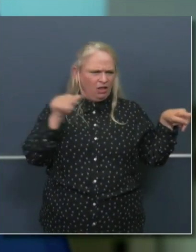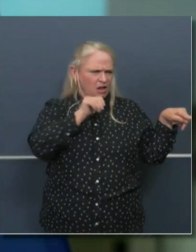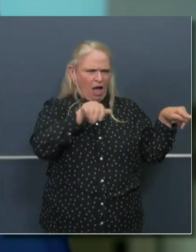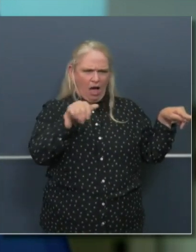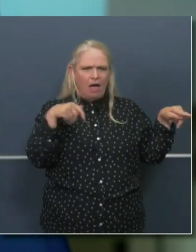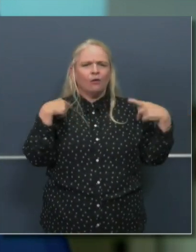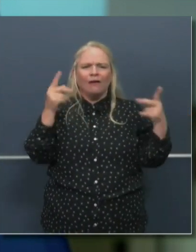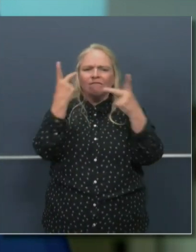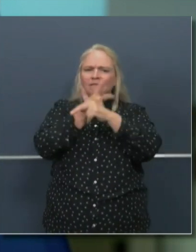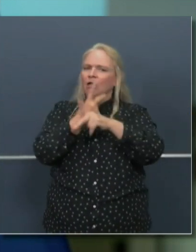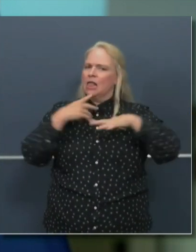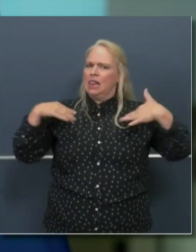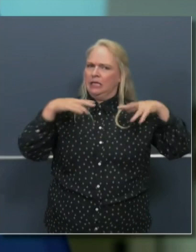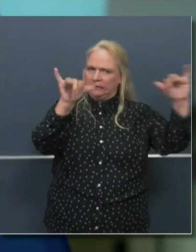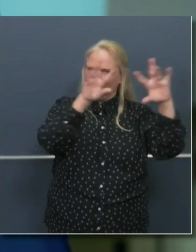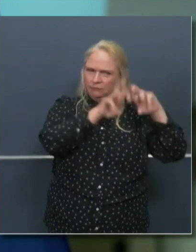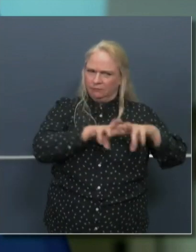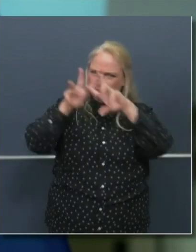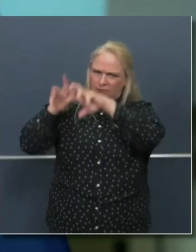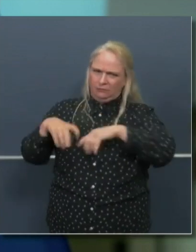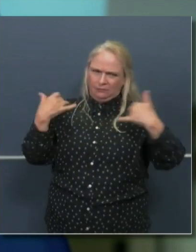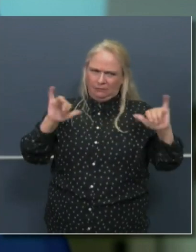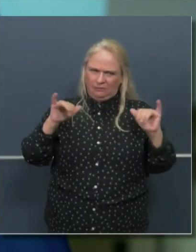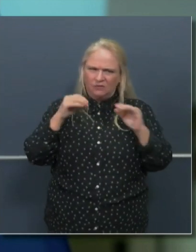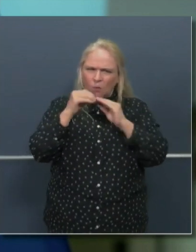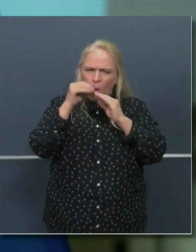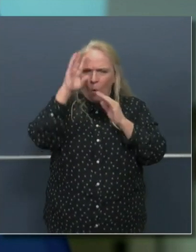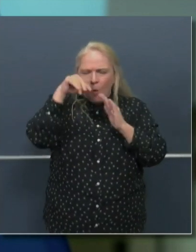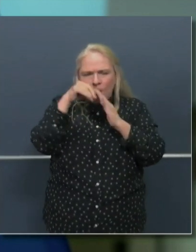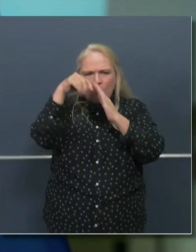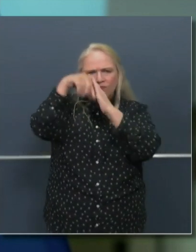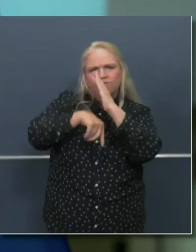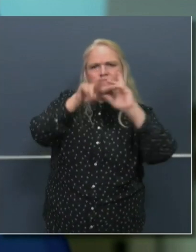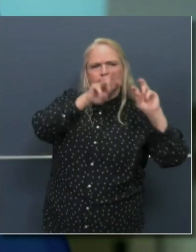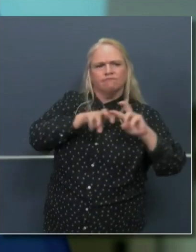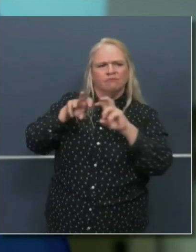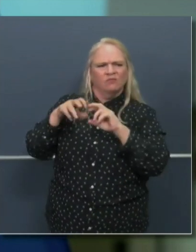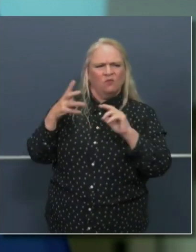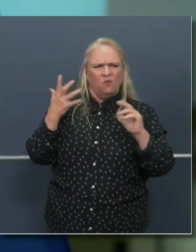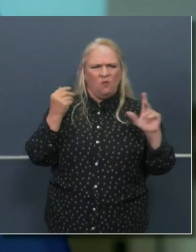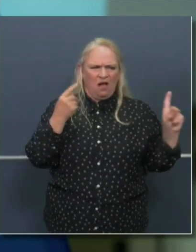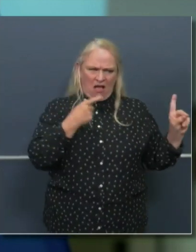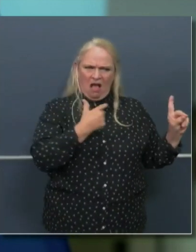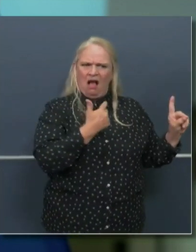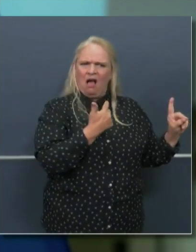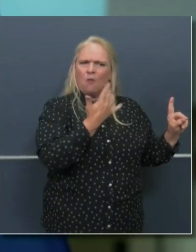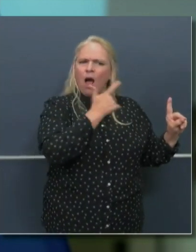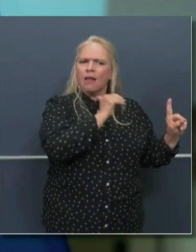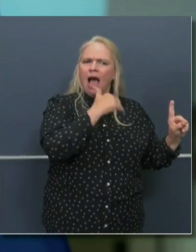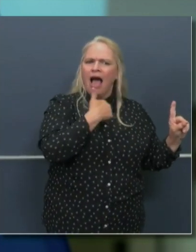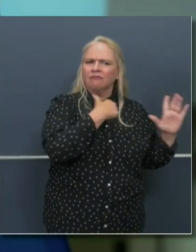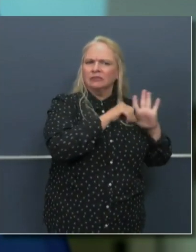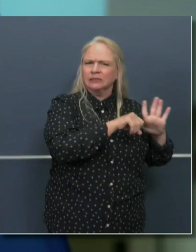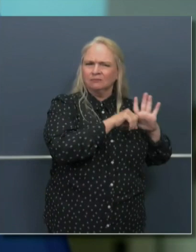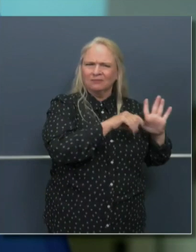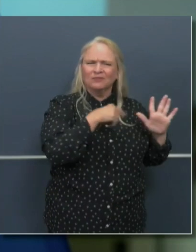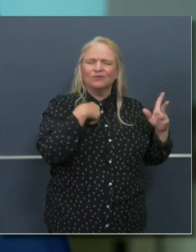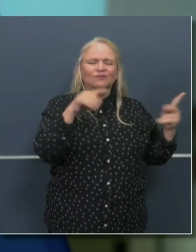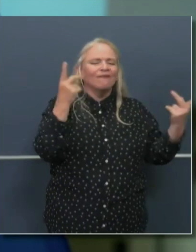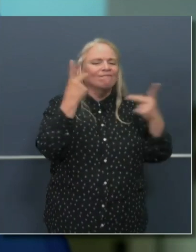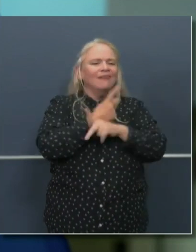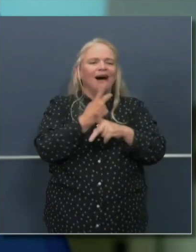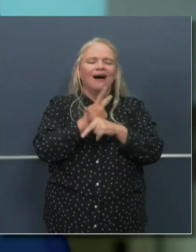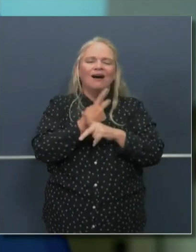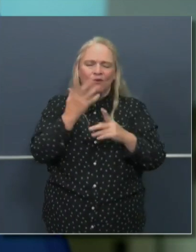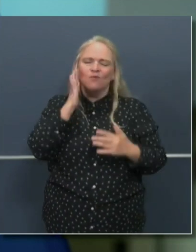granularly, and I brought this up on many previous occasions, so I didn't feel the need to do it again today, you'll see regional